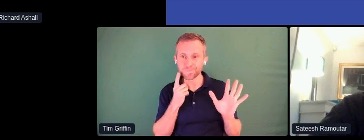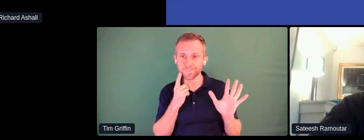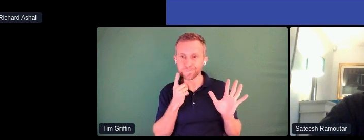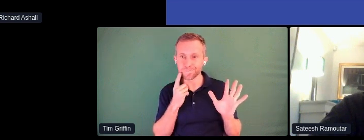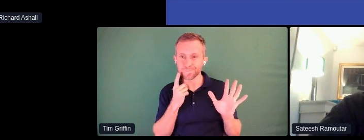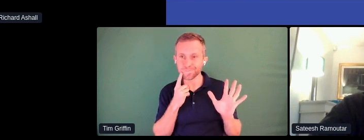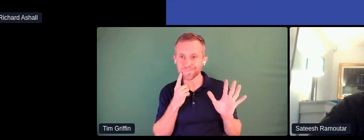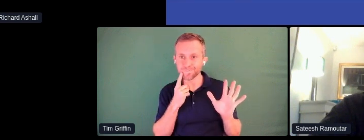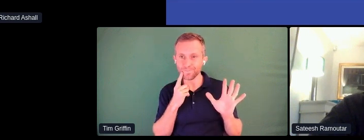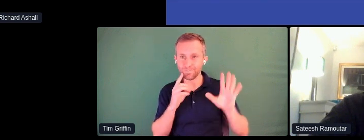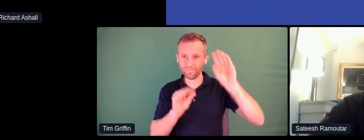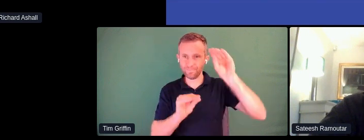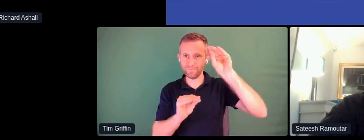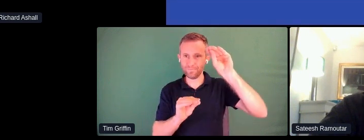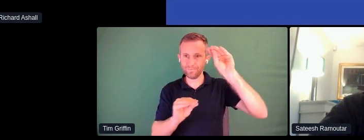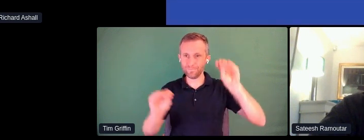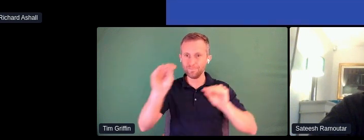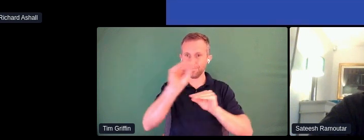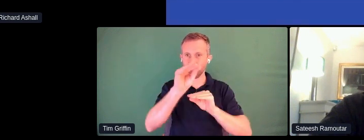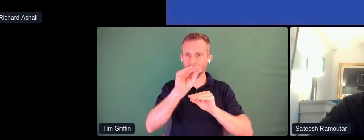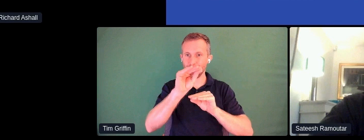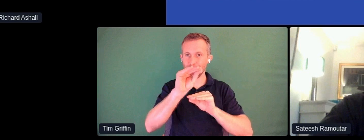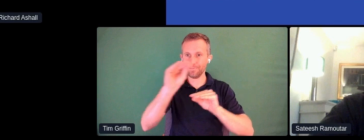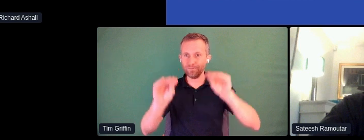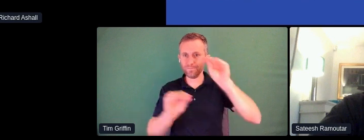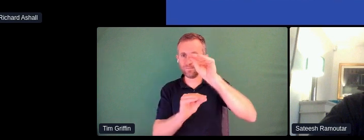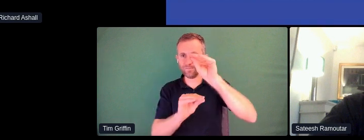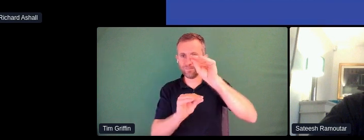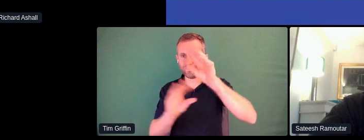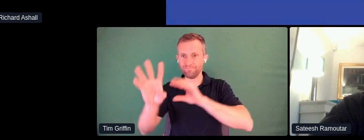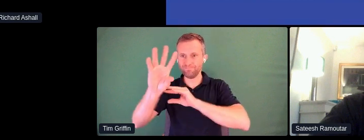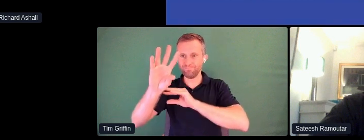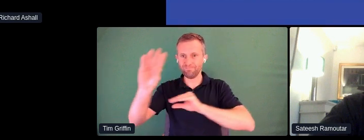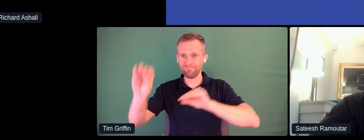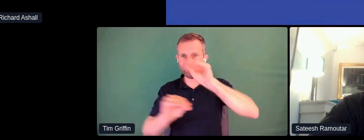reorder them as you see fit.